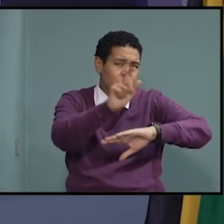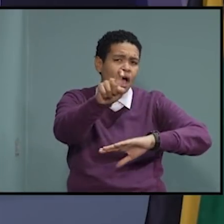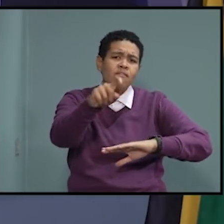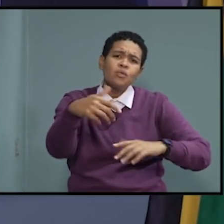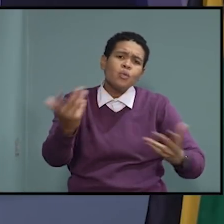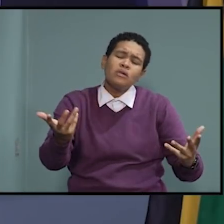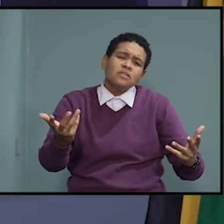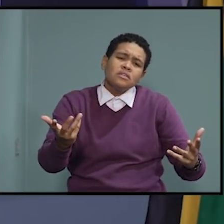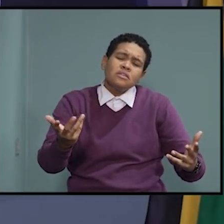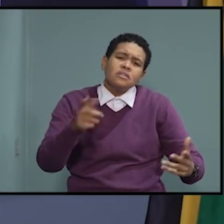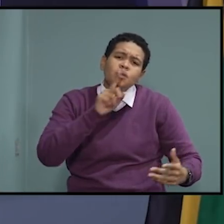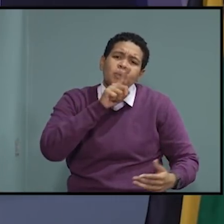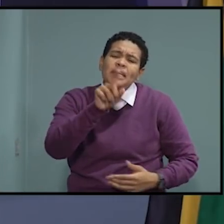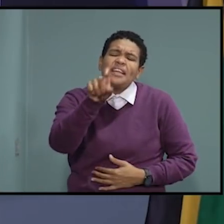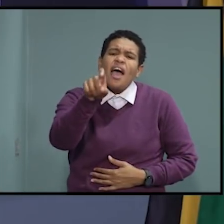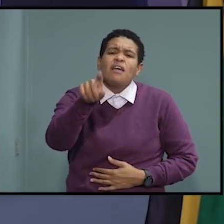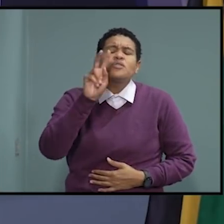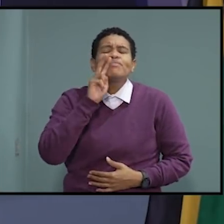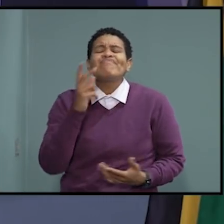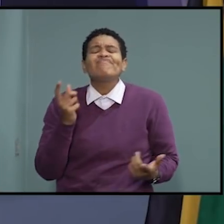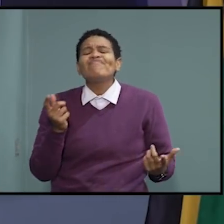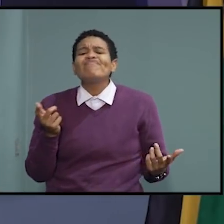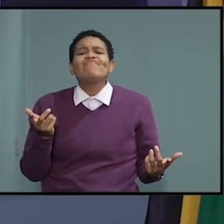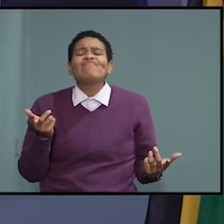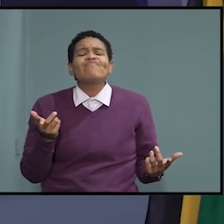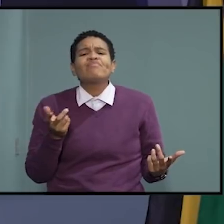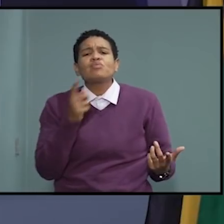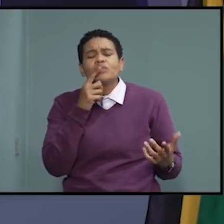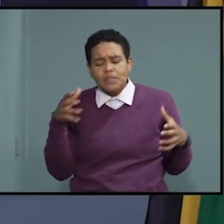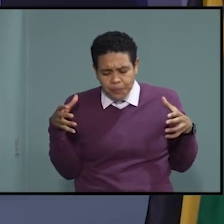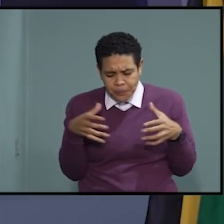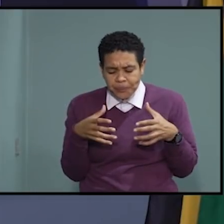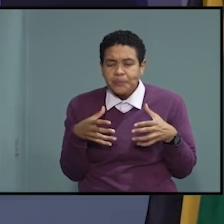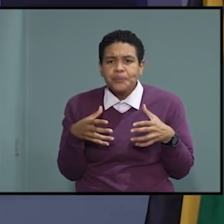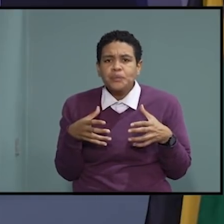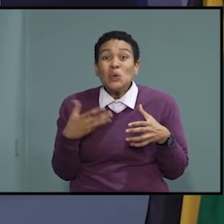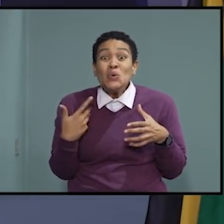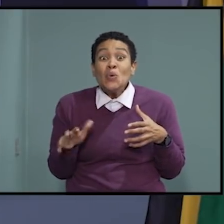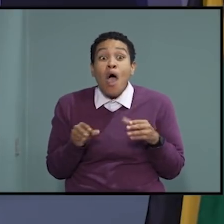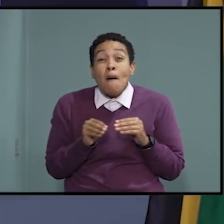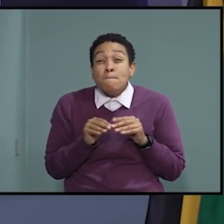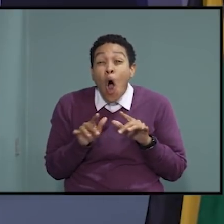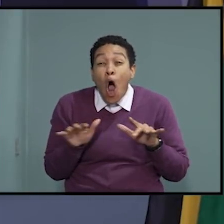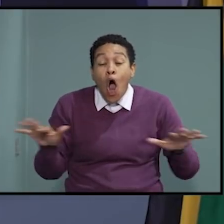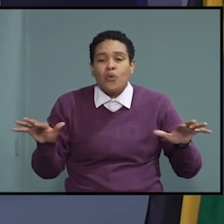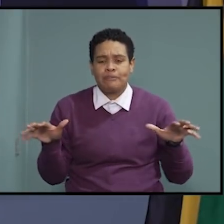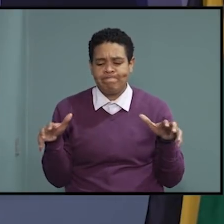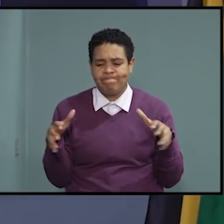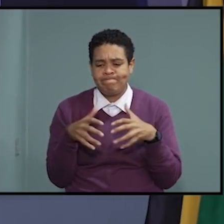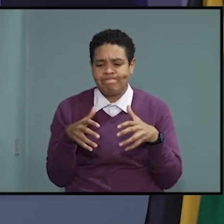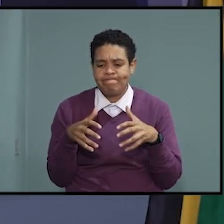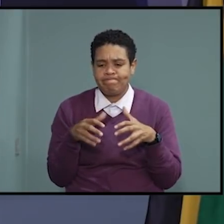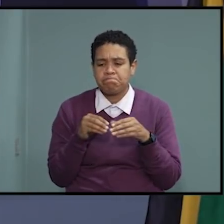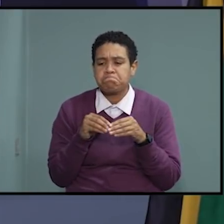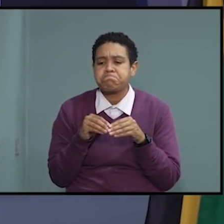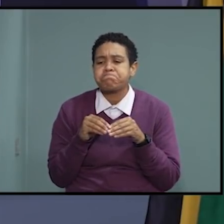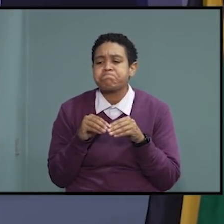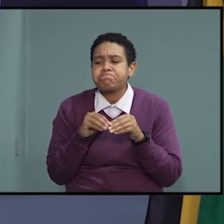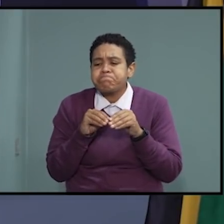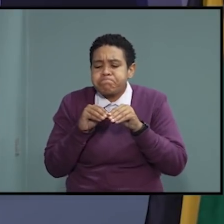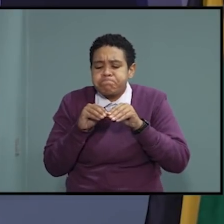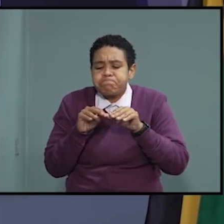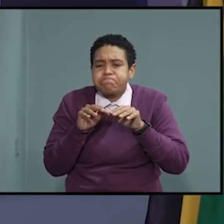one that would seek to contain and slow the spread of the virus in